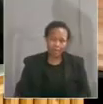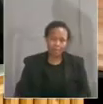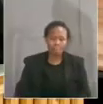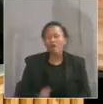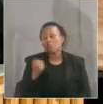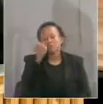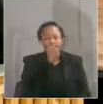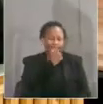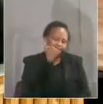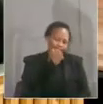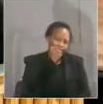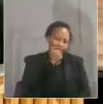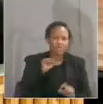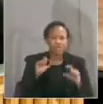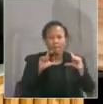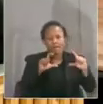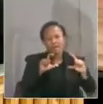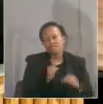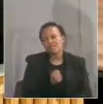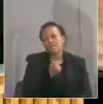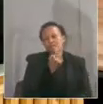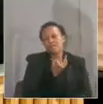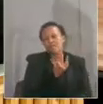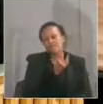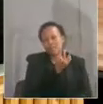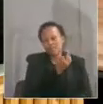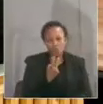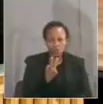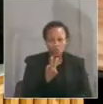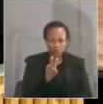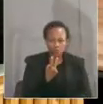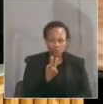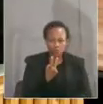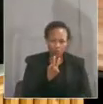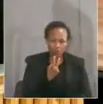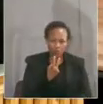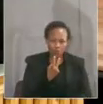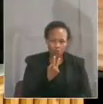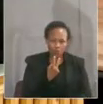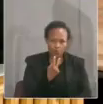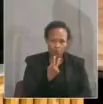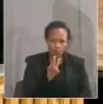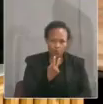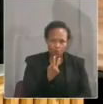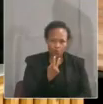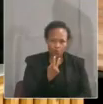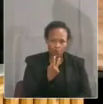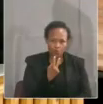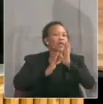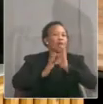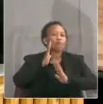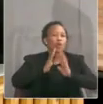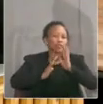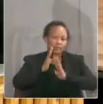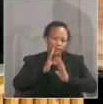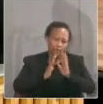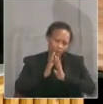No, sorry, paragraph 32. Can you elaborate on that, please, for the Commission?